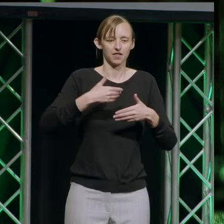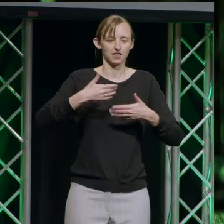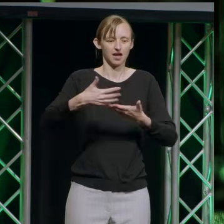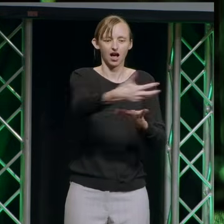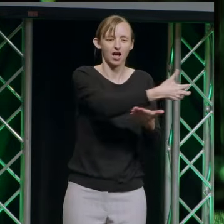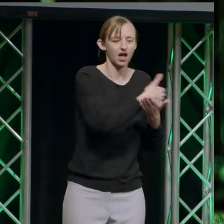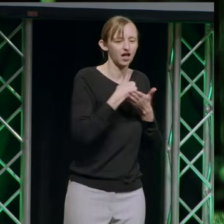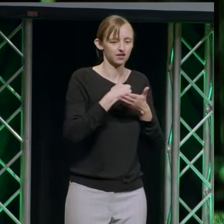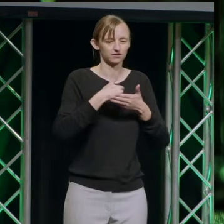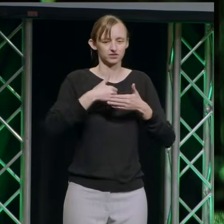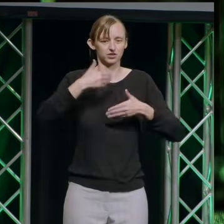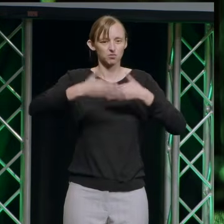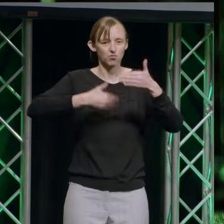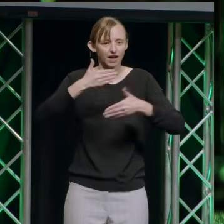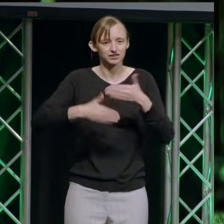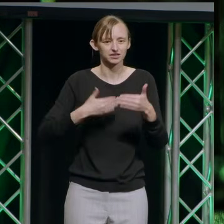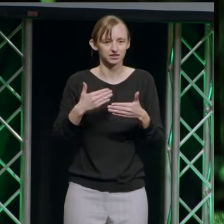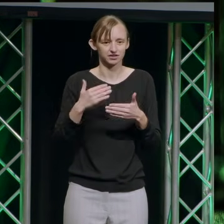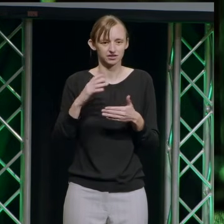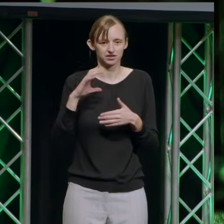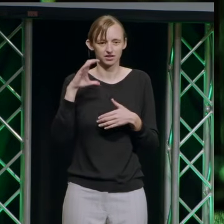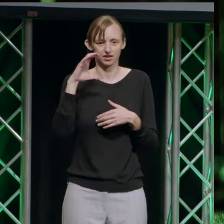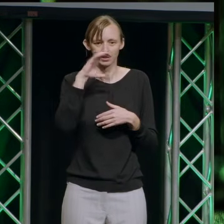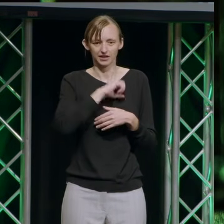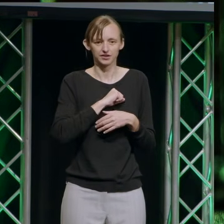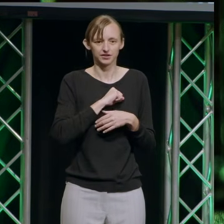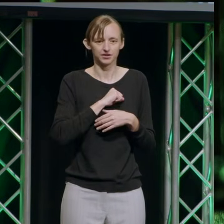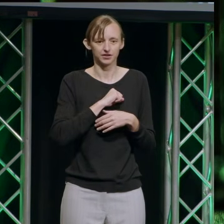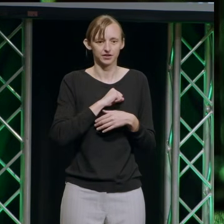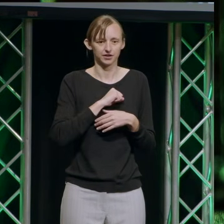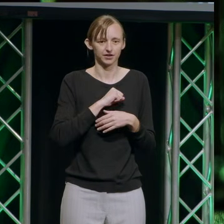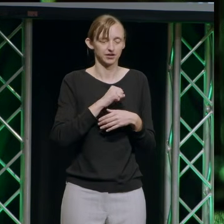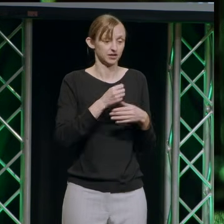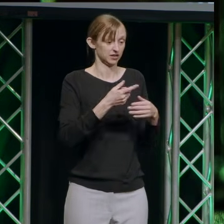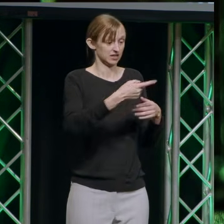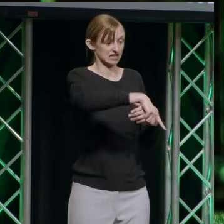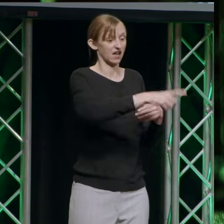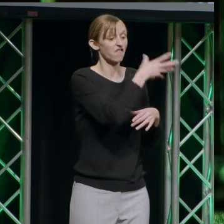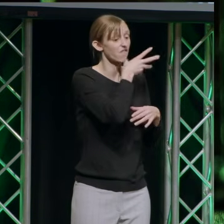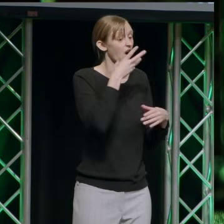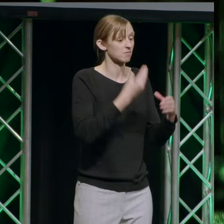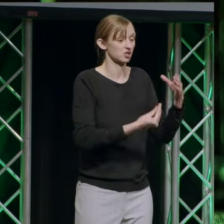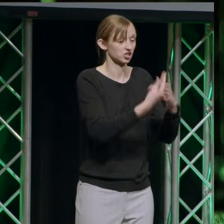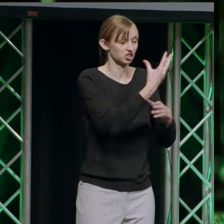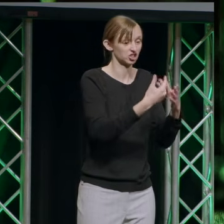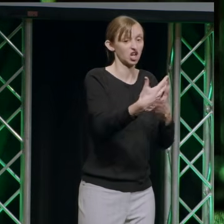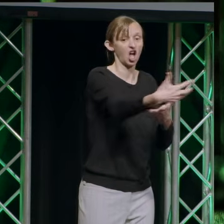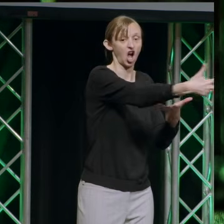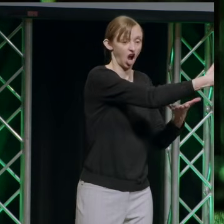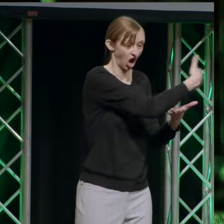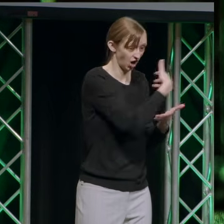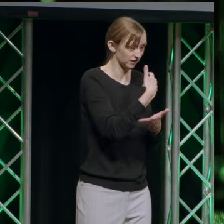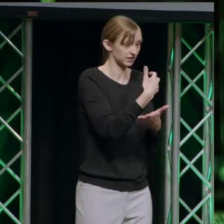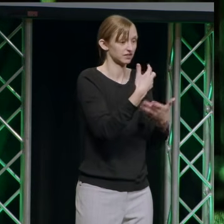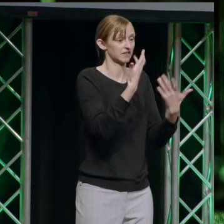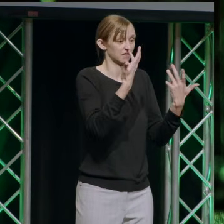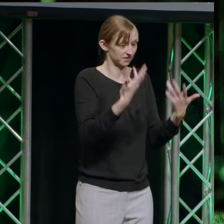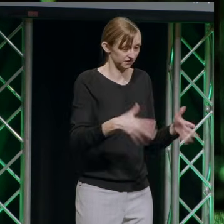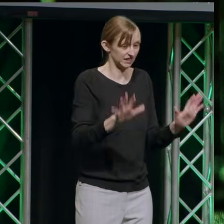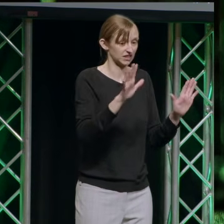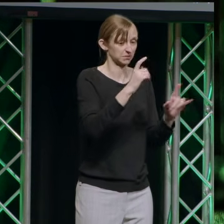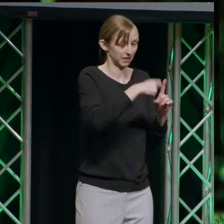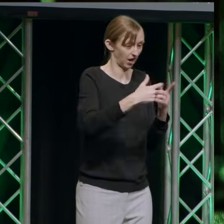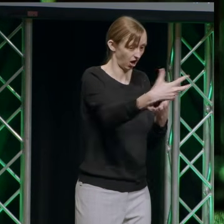process? So I assume you get it after harvest, right? Once they get the banana Yes. fruit out, Yes.